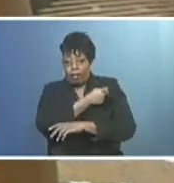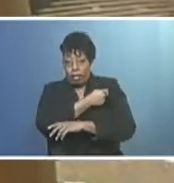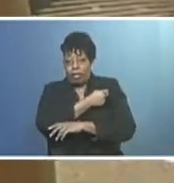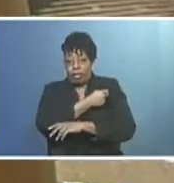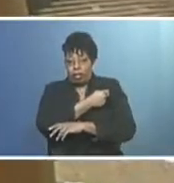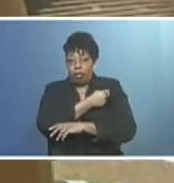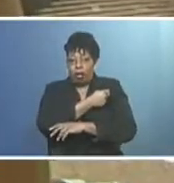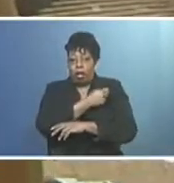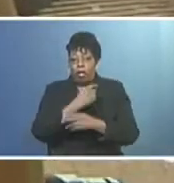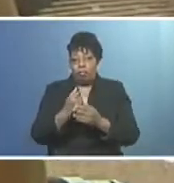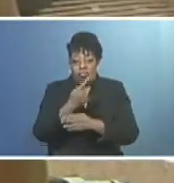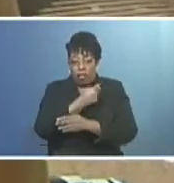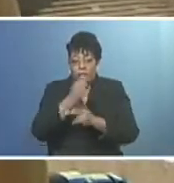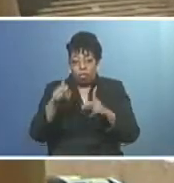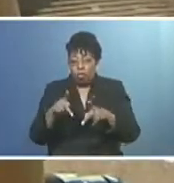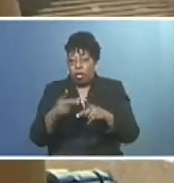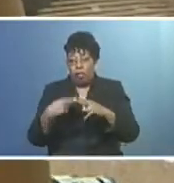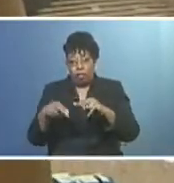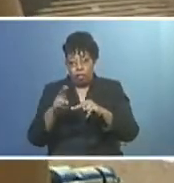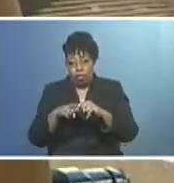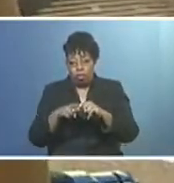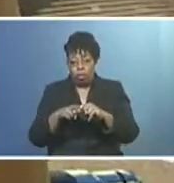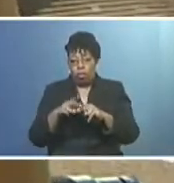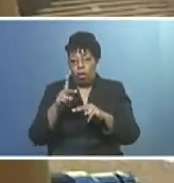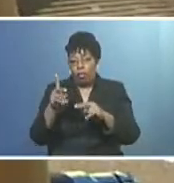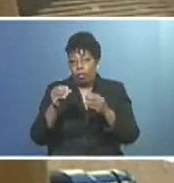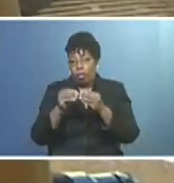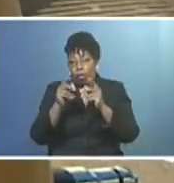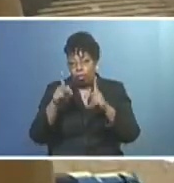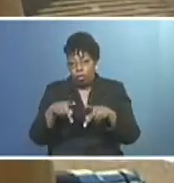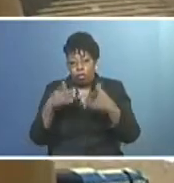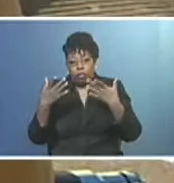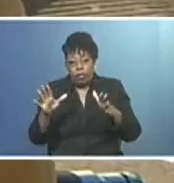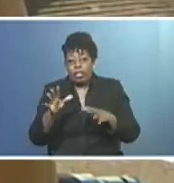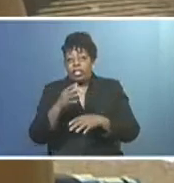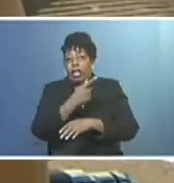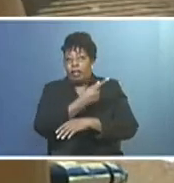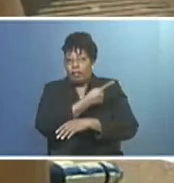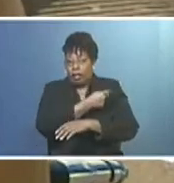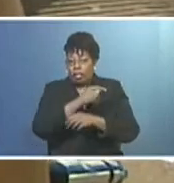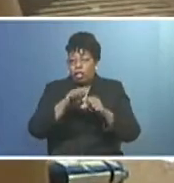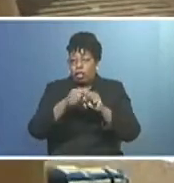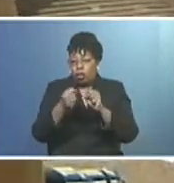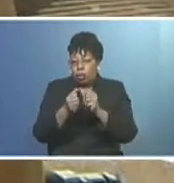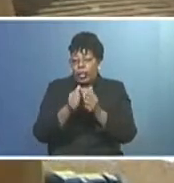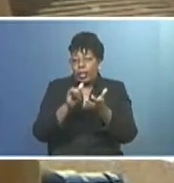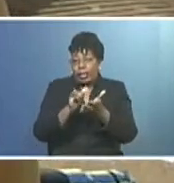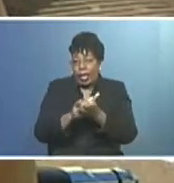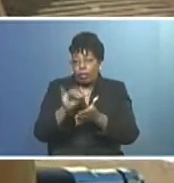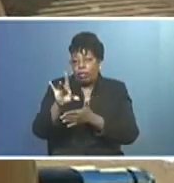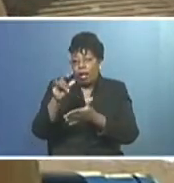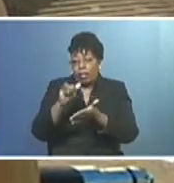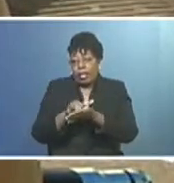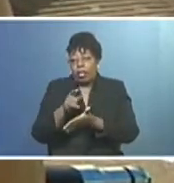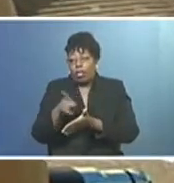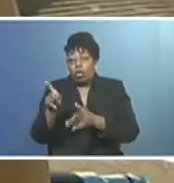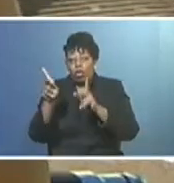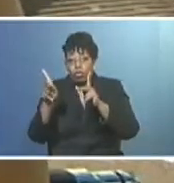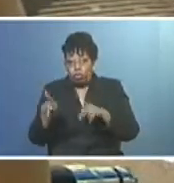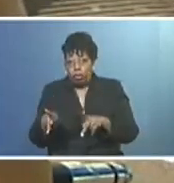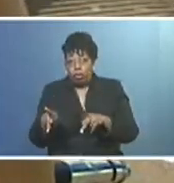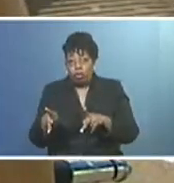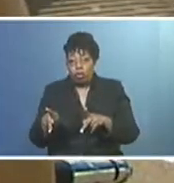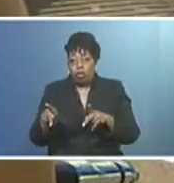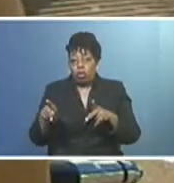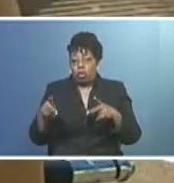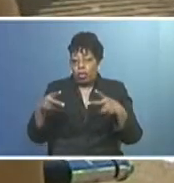has gone up. We have over 100,000+ persons who are vaccinated. And so with that, we find that those persons who were